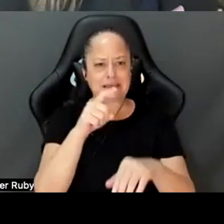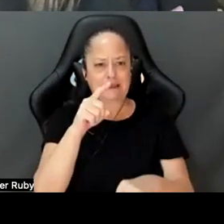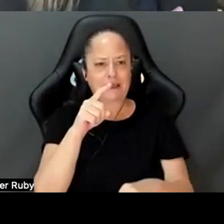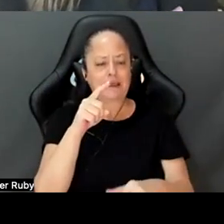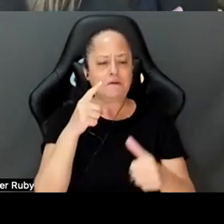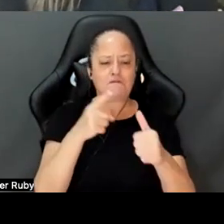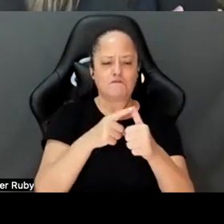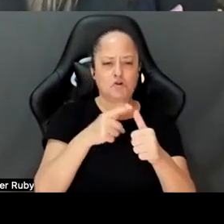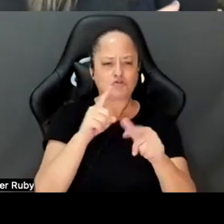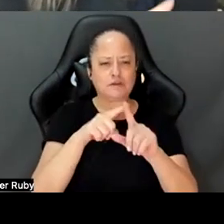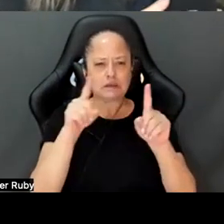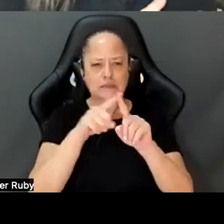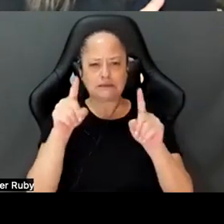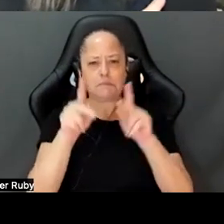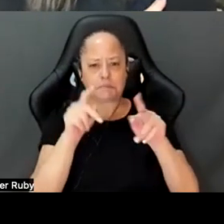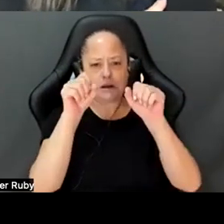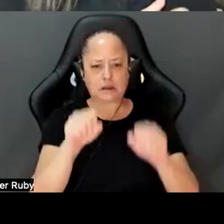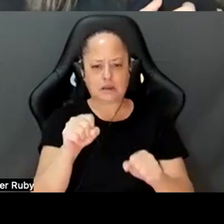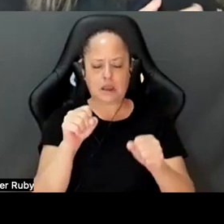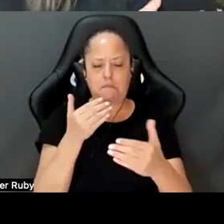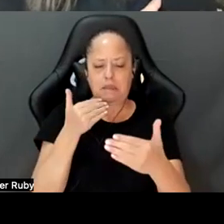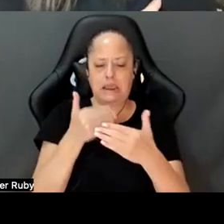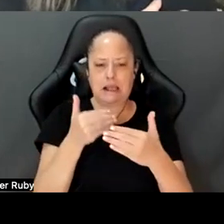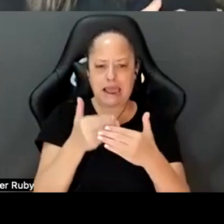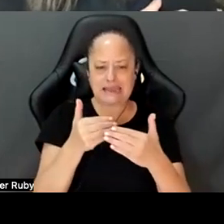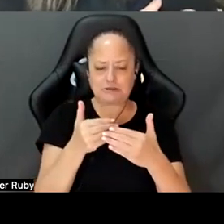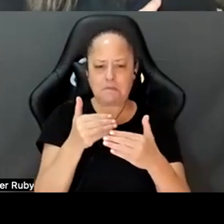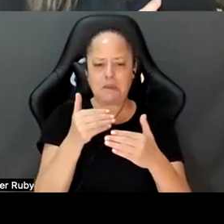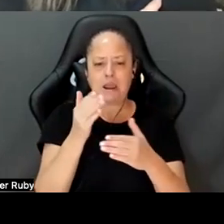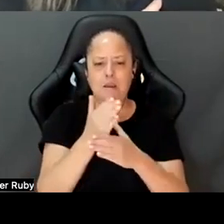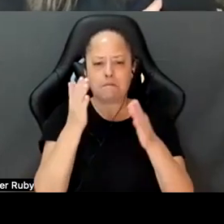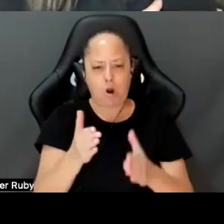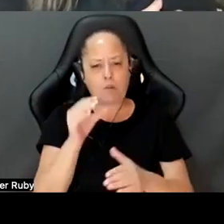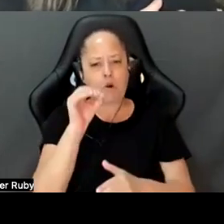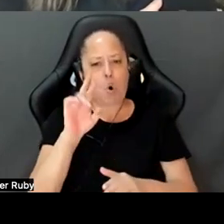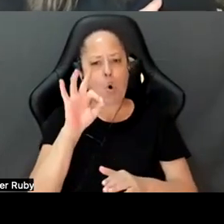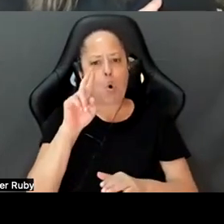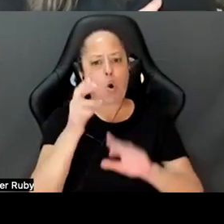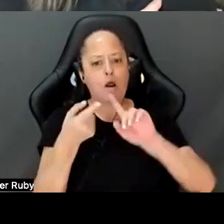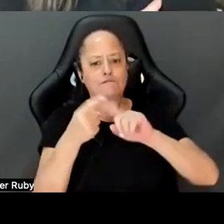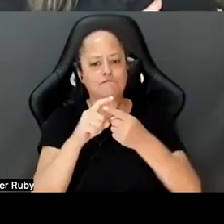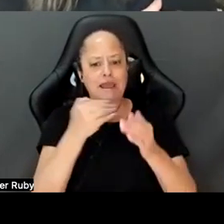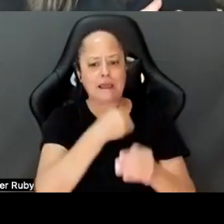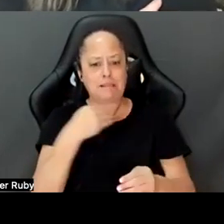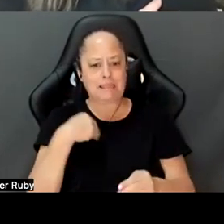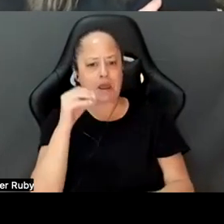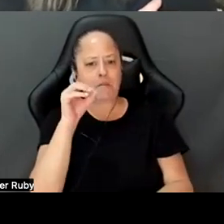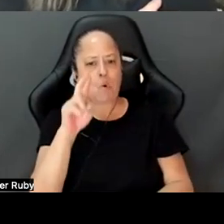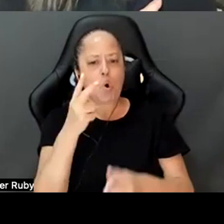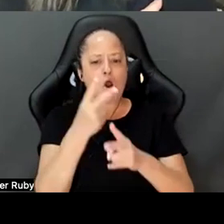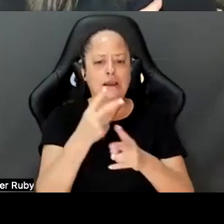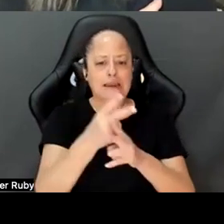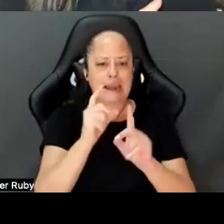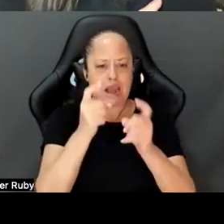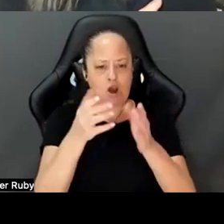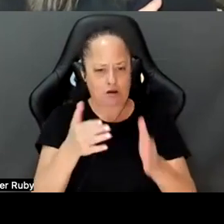different people. It can be an intimate partner. It can also be a family member. For a lot of folks, it can be caregivers. Unfortunately, I've